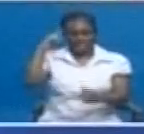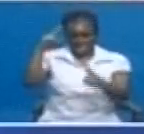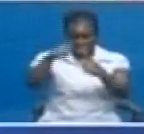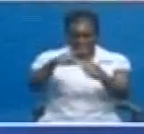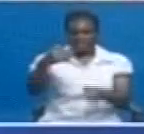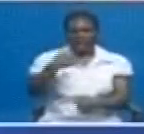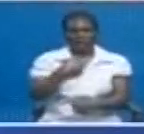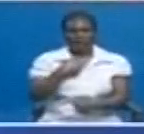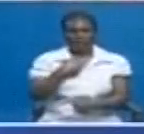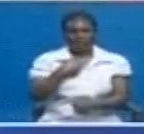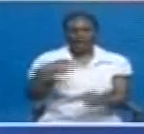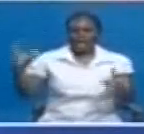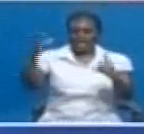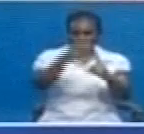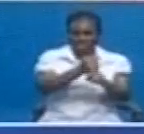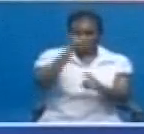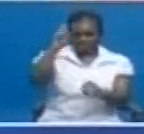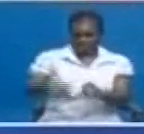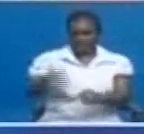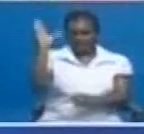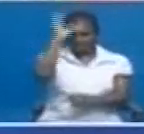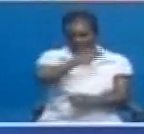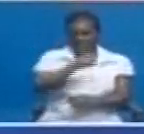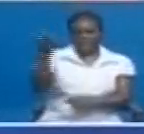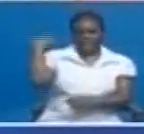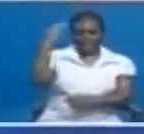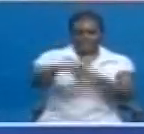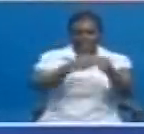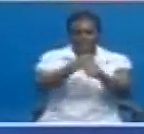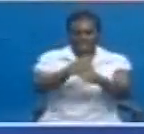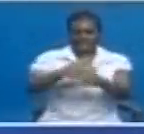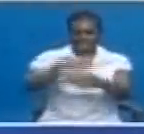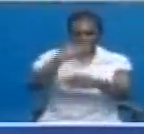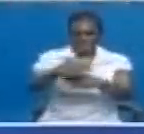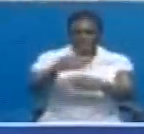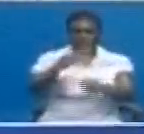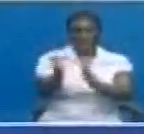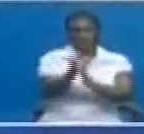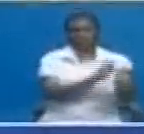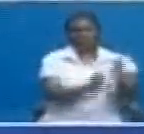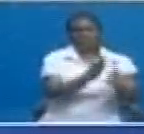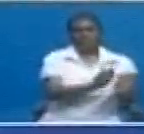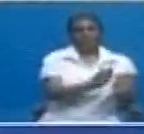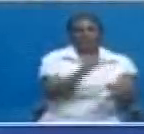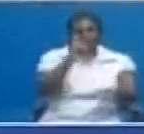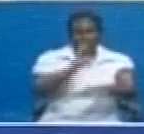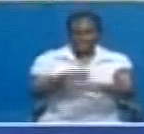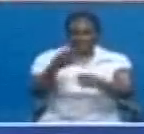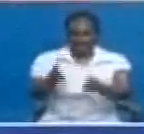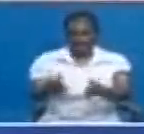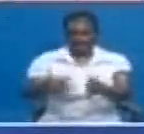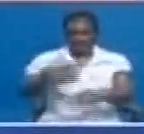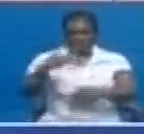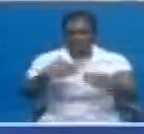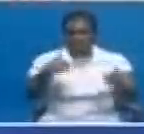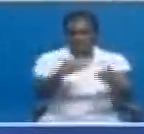set. We have to reach where we reached last year. Then from there, we'll plan. The outfit has this season signed four players from